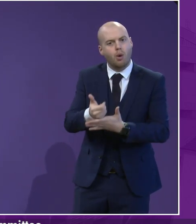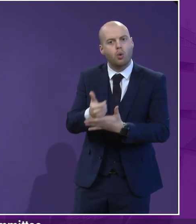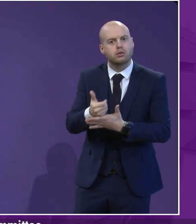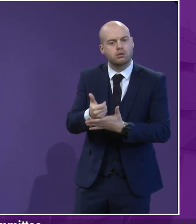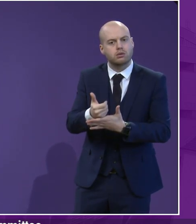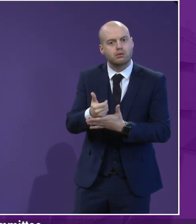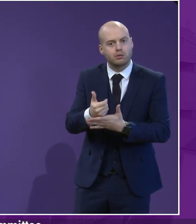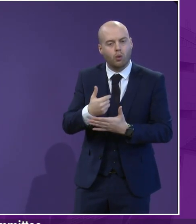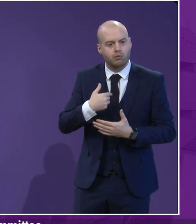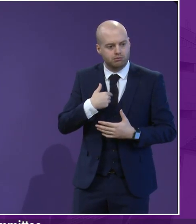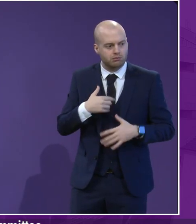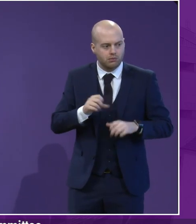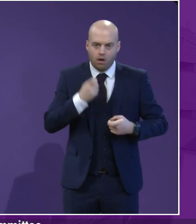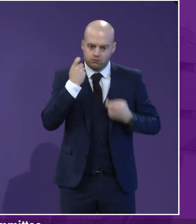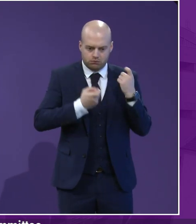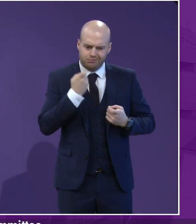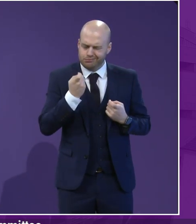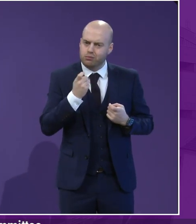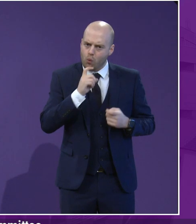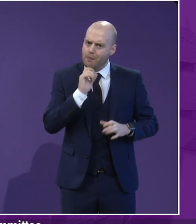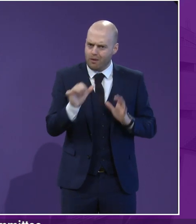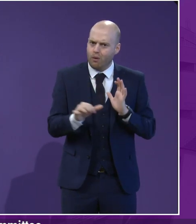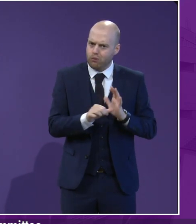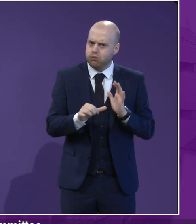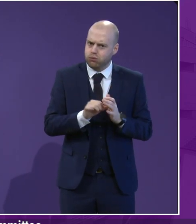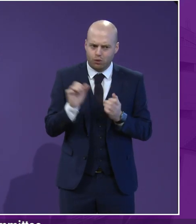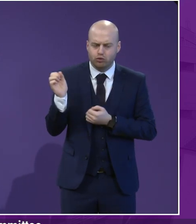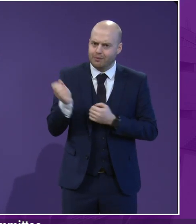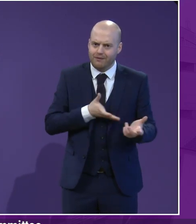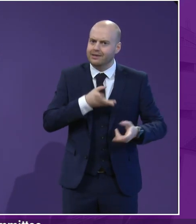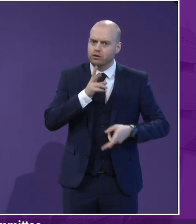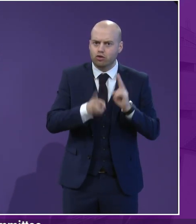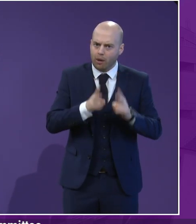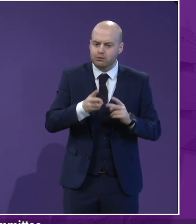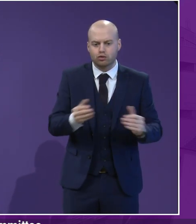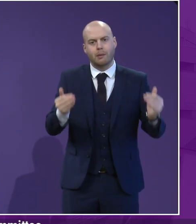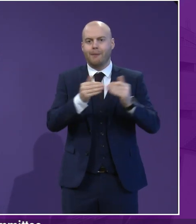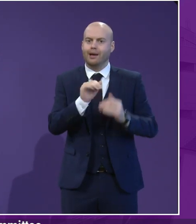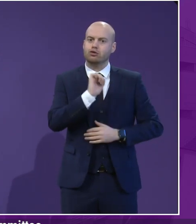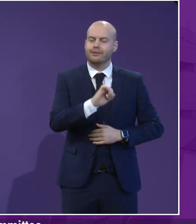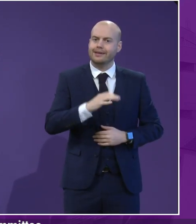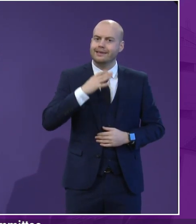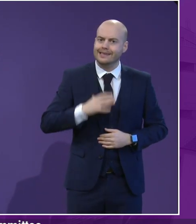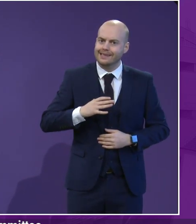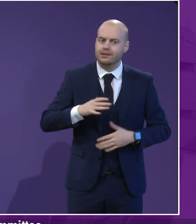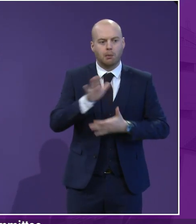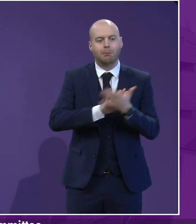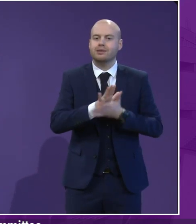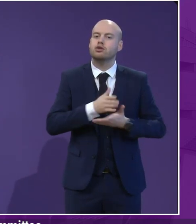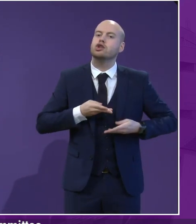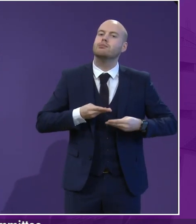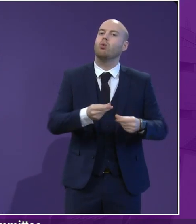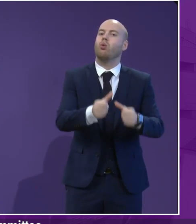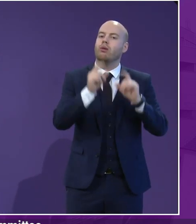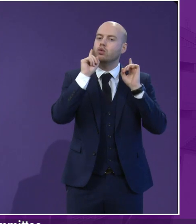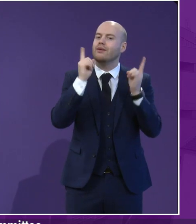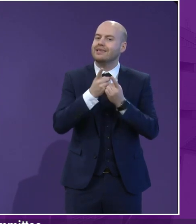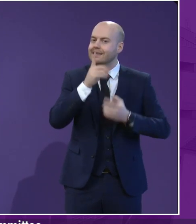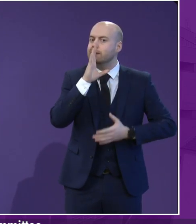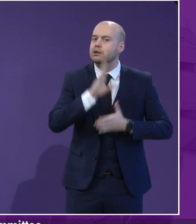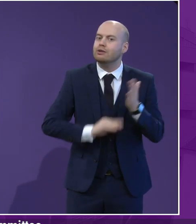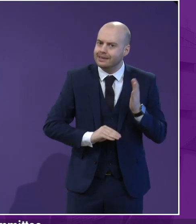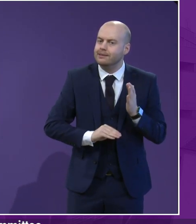that to have enough BSL interpreters to provide support for educational support, for social support, that they